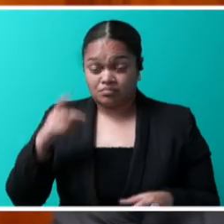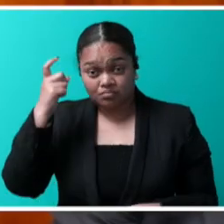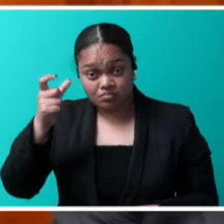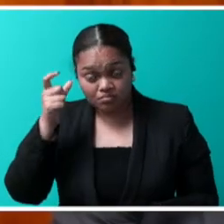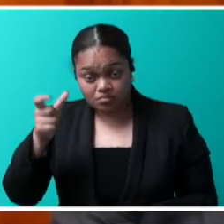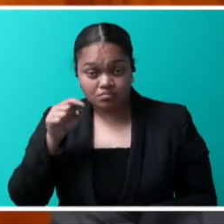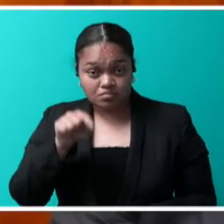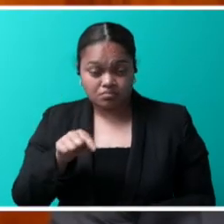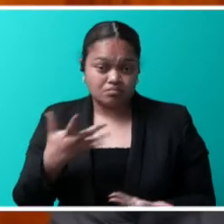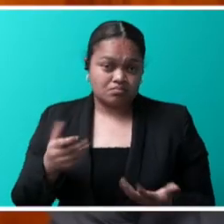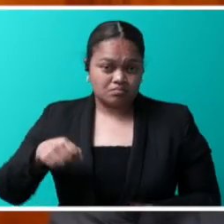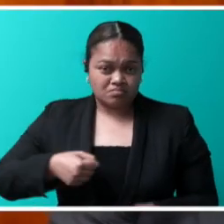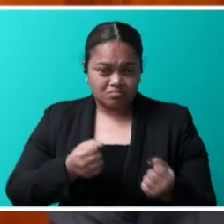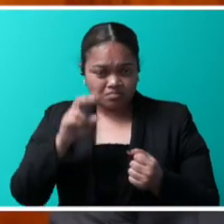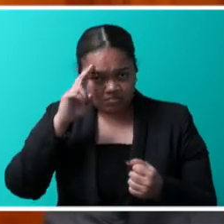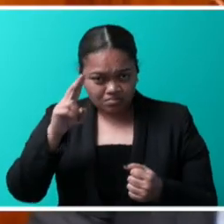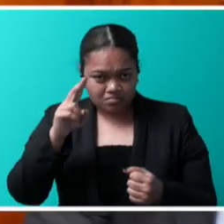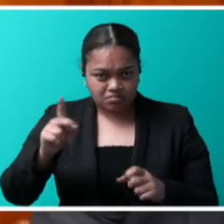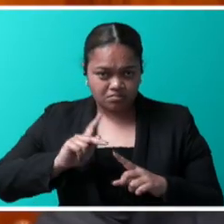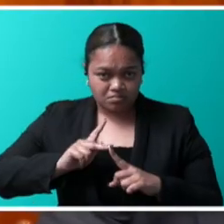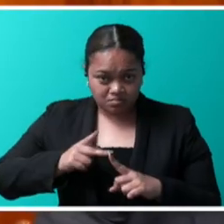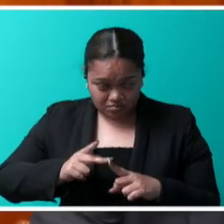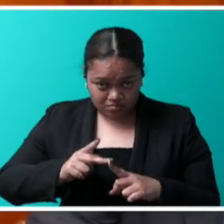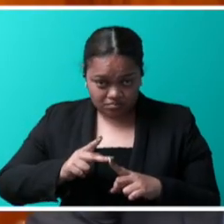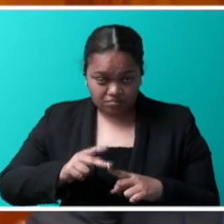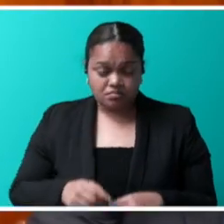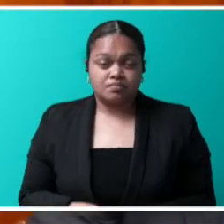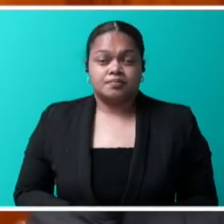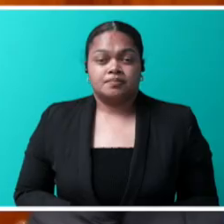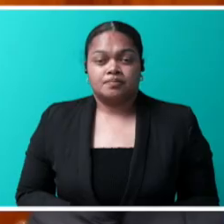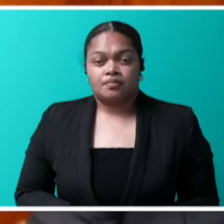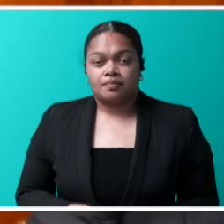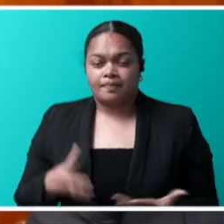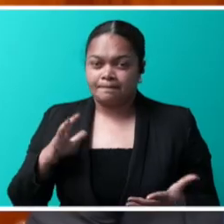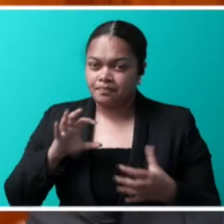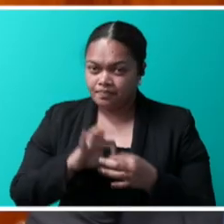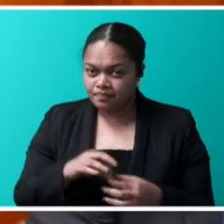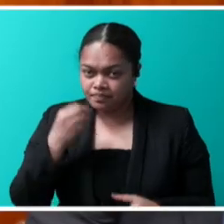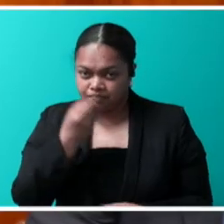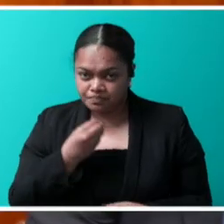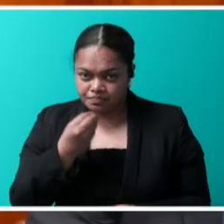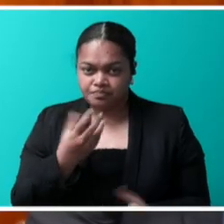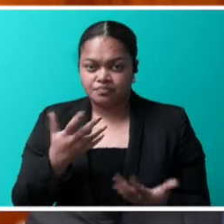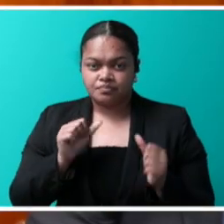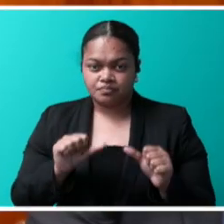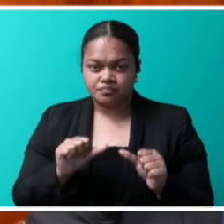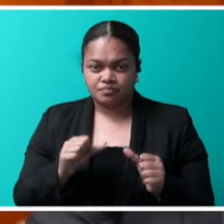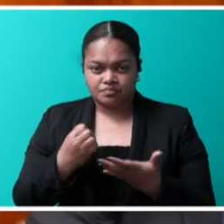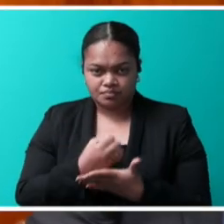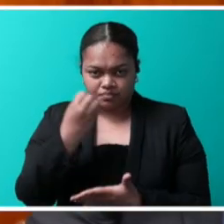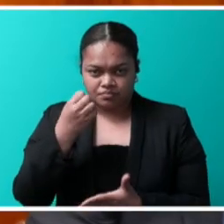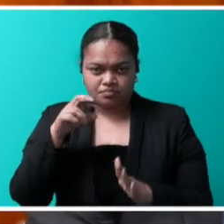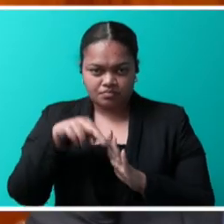a strategic national security priority linked to food security, economic resilience,